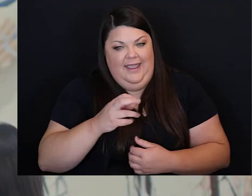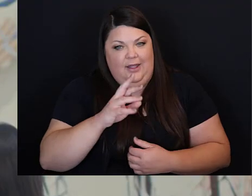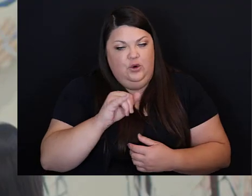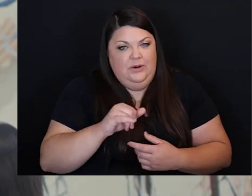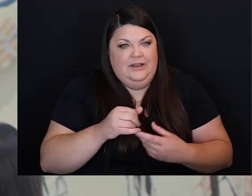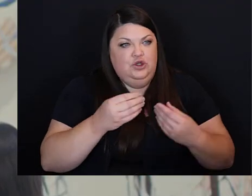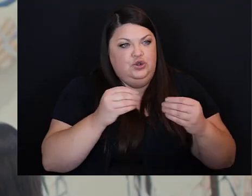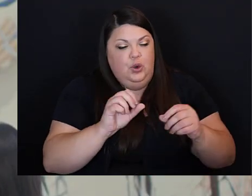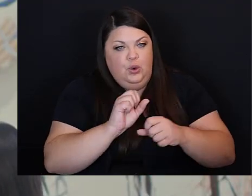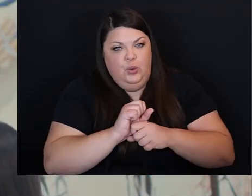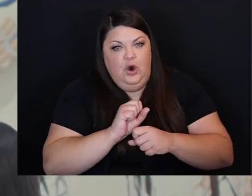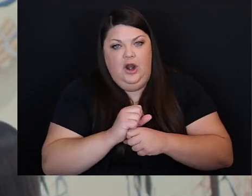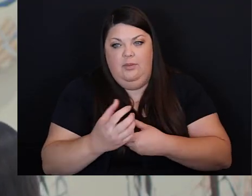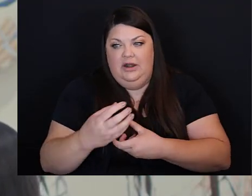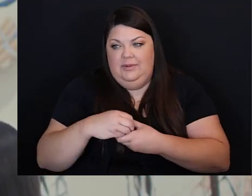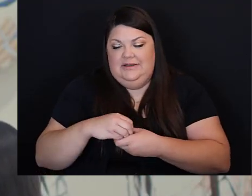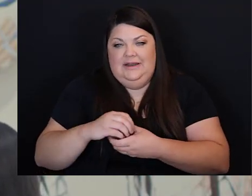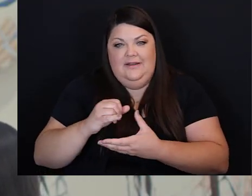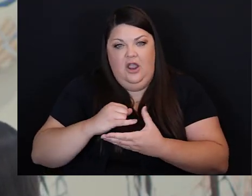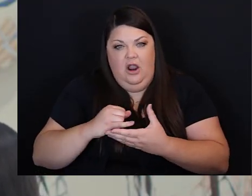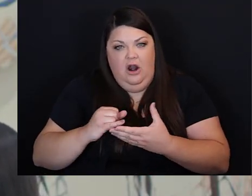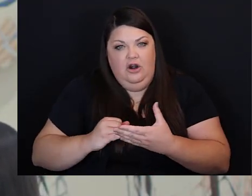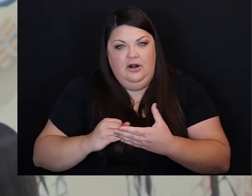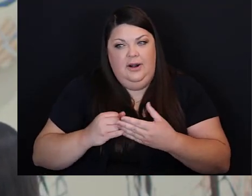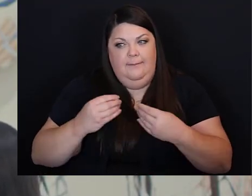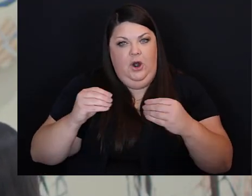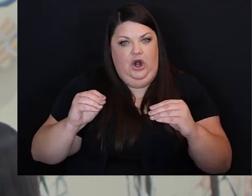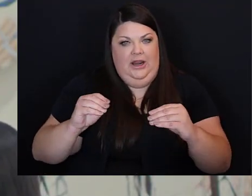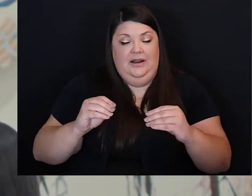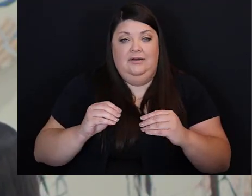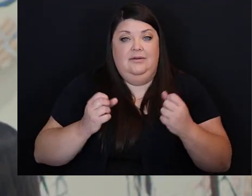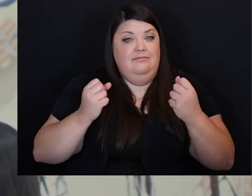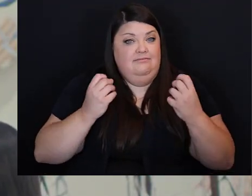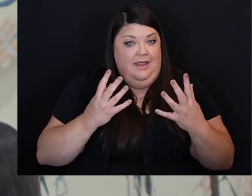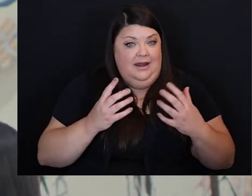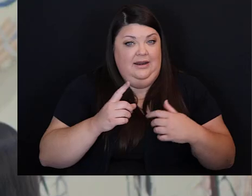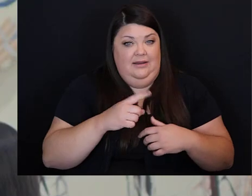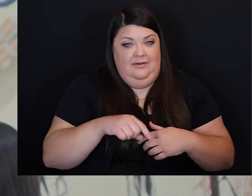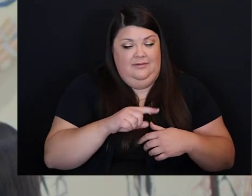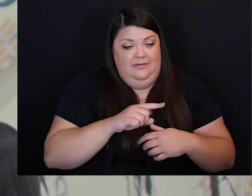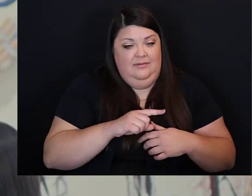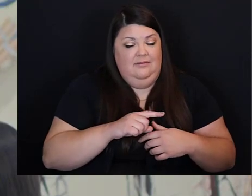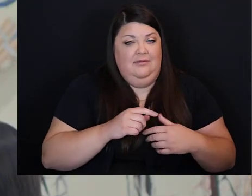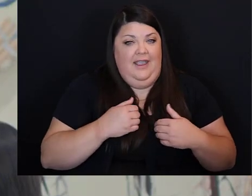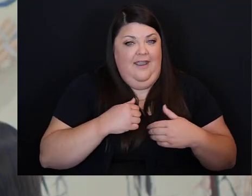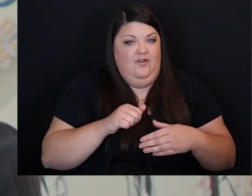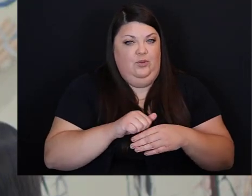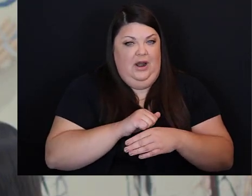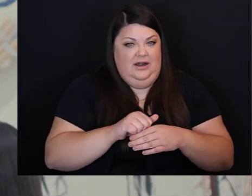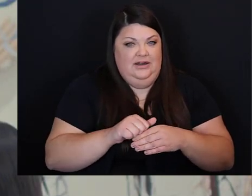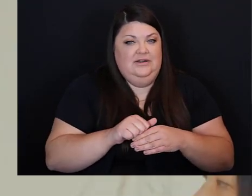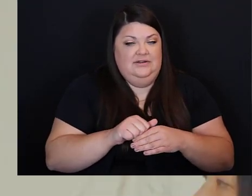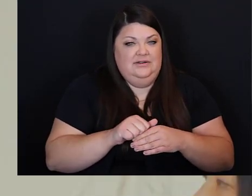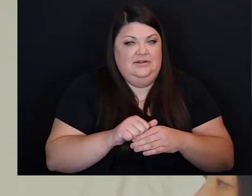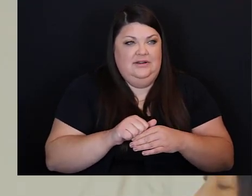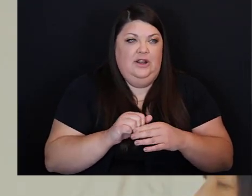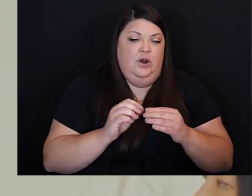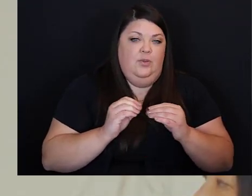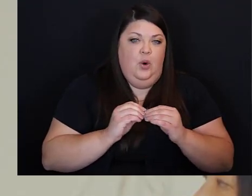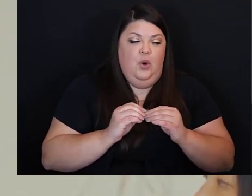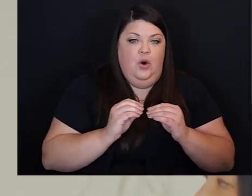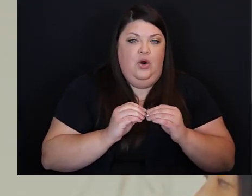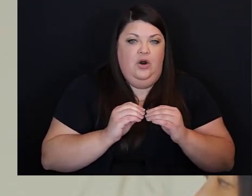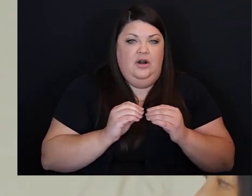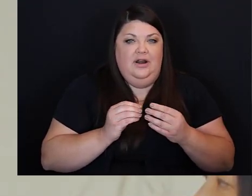sold work and participated in the art market, many have practices that are